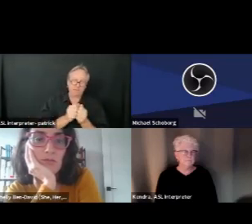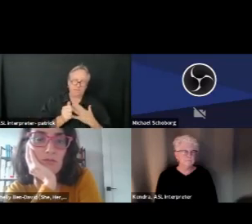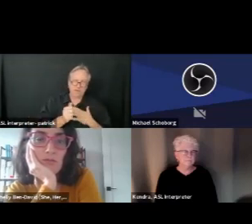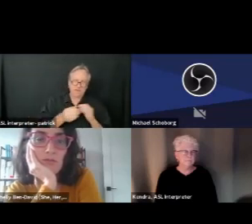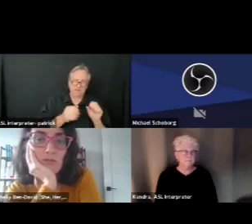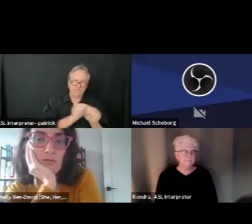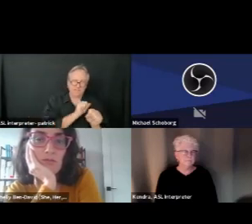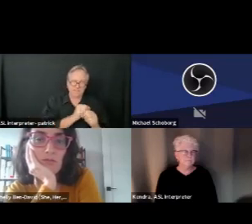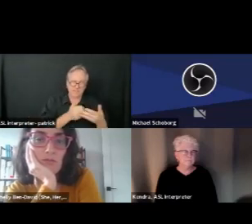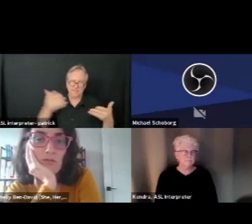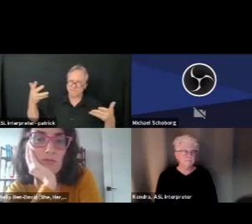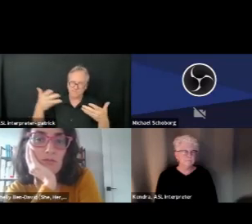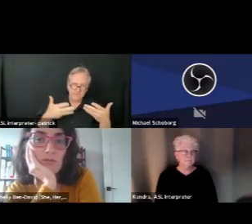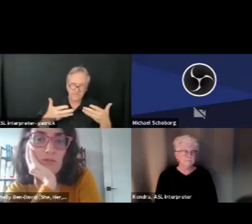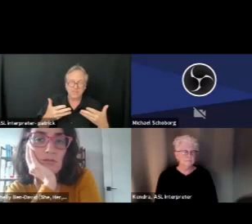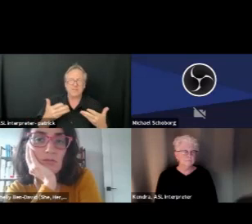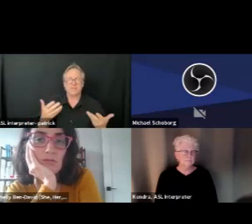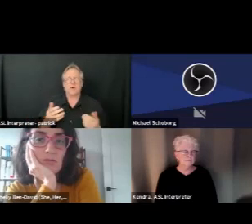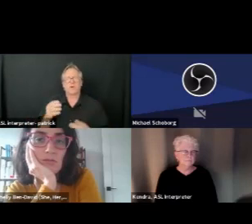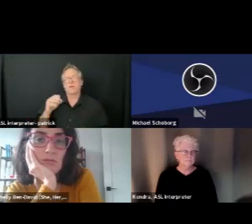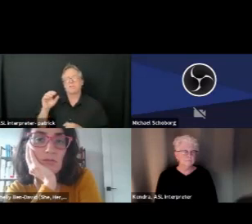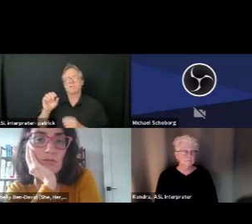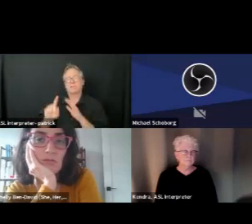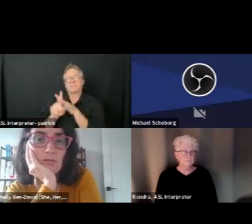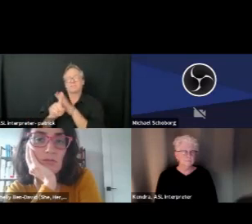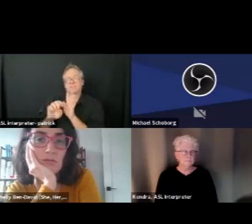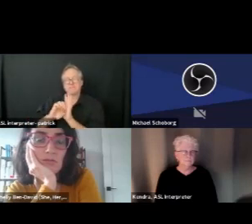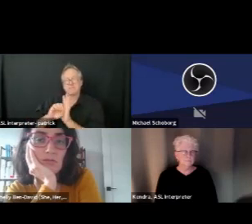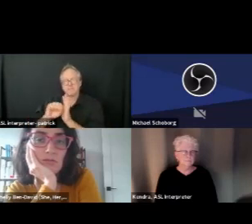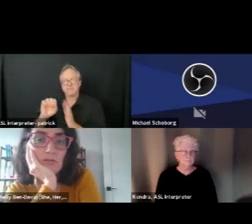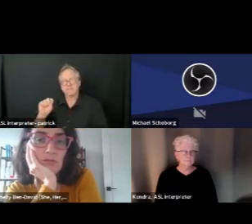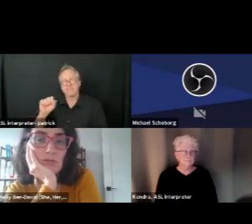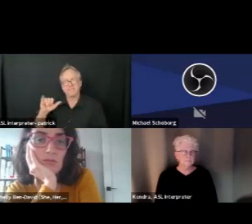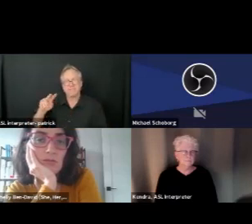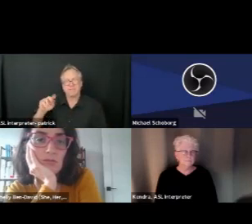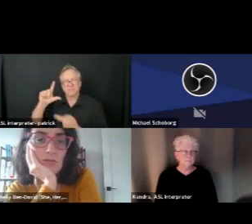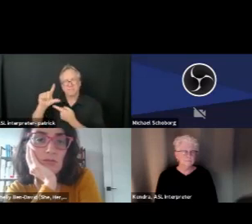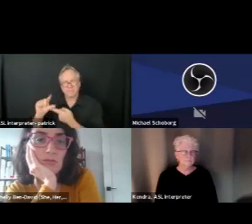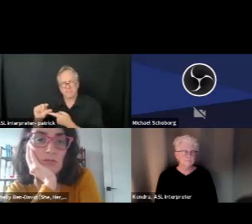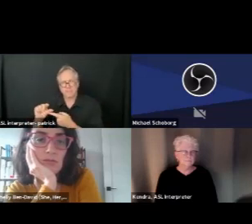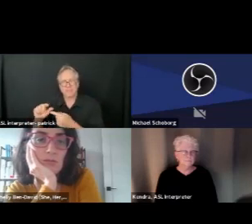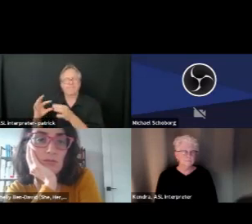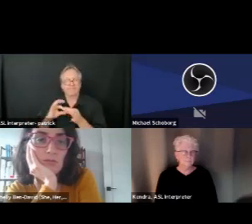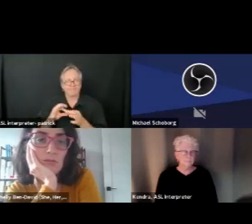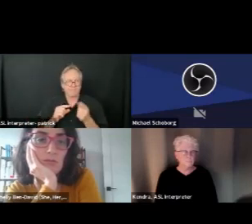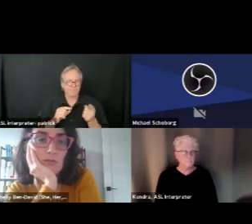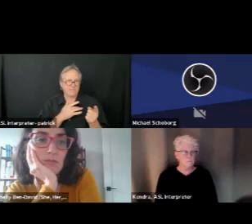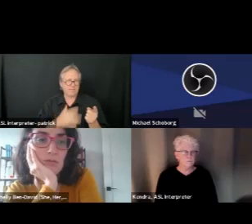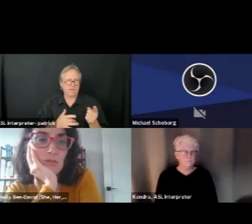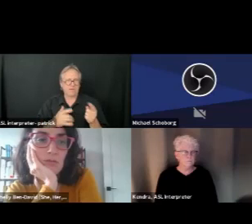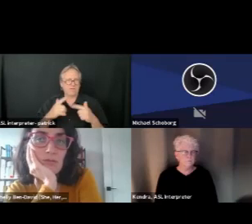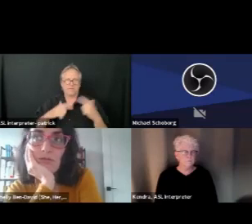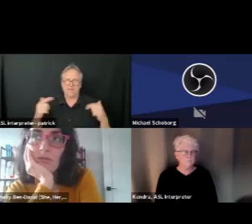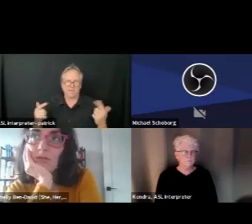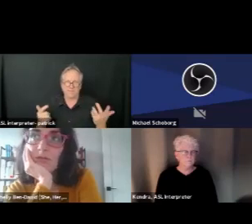you could see here is that, so symptom remission is kind of correlated with these kind of typical, variables